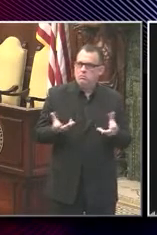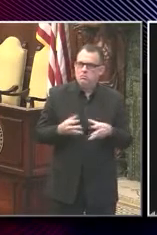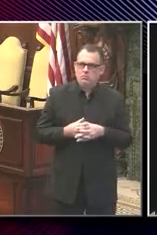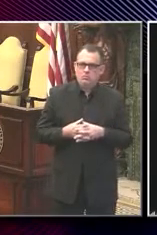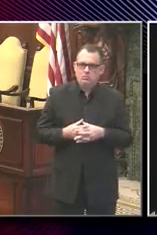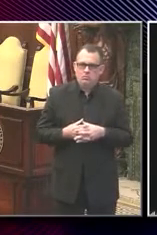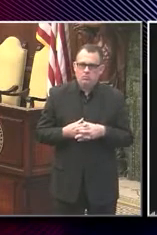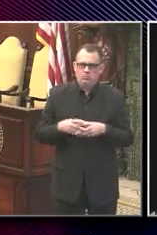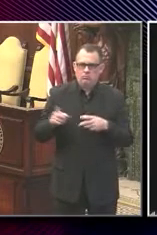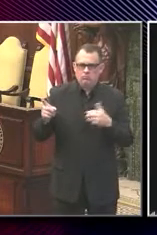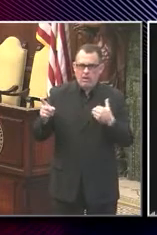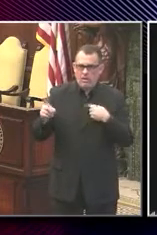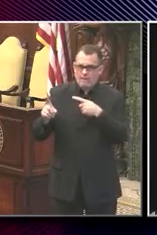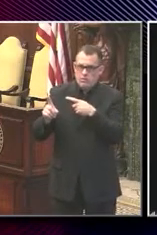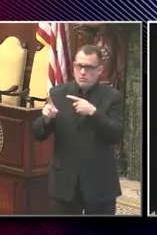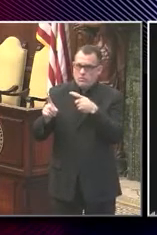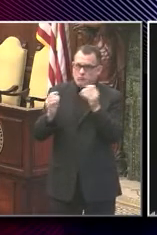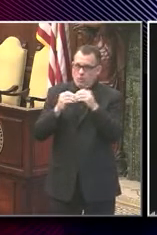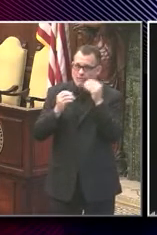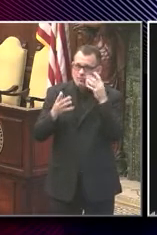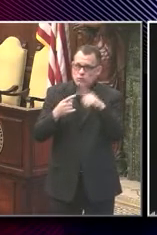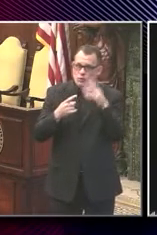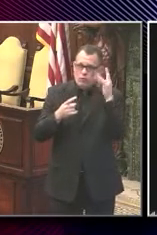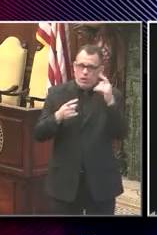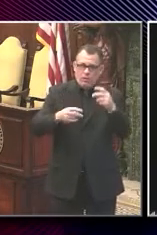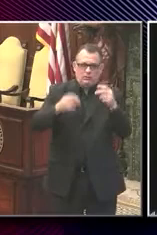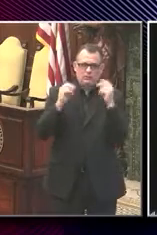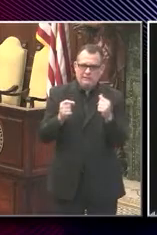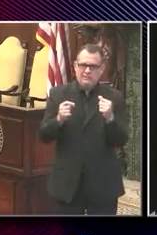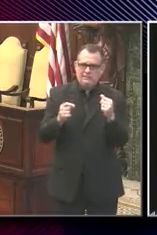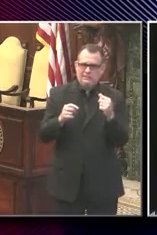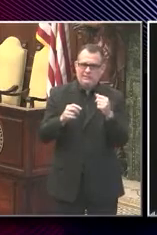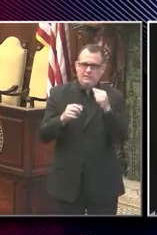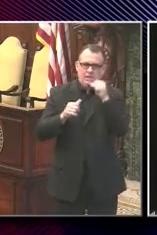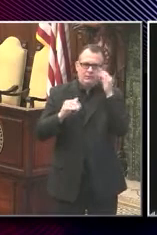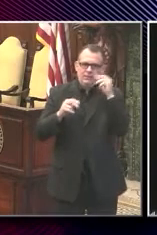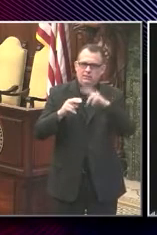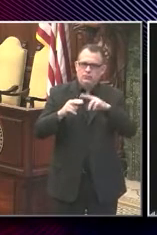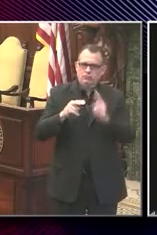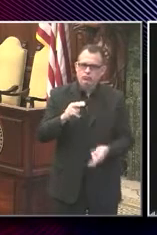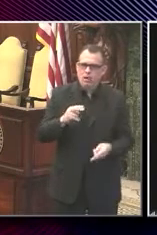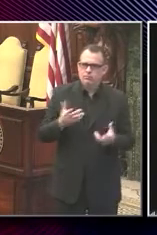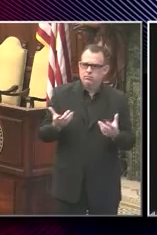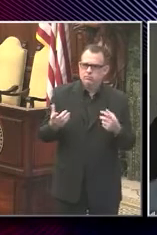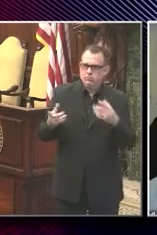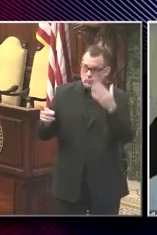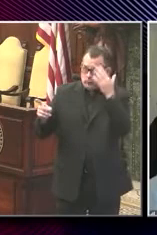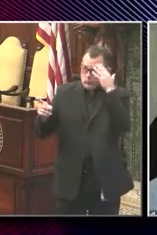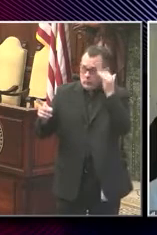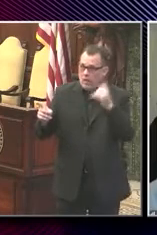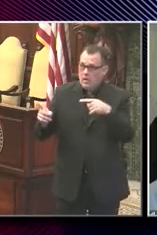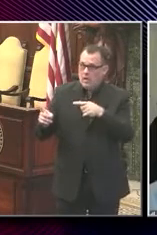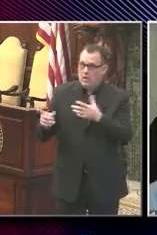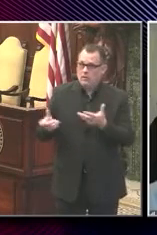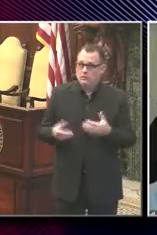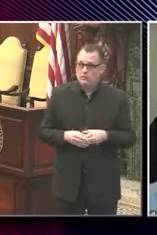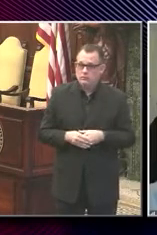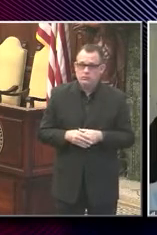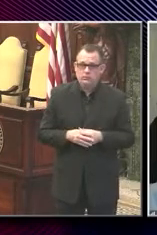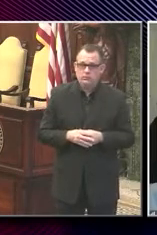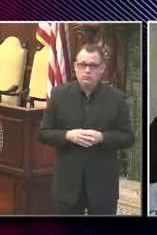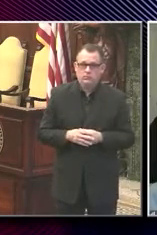any more light on that? Why the sudden or unexpected drop off in cases? I can't say for